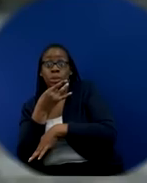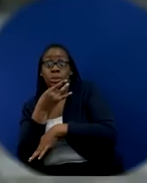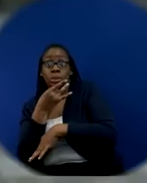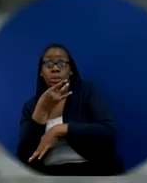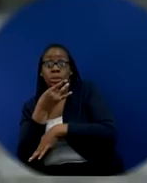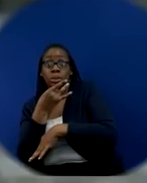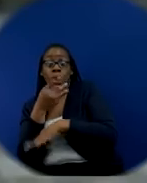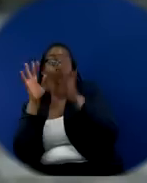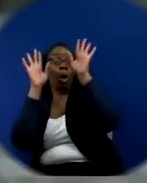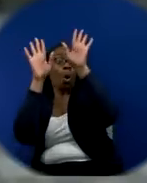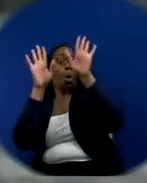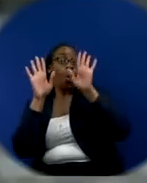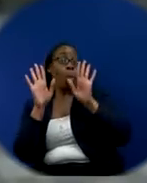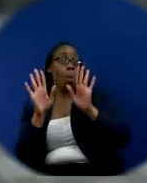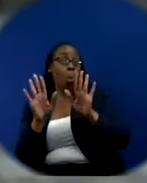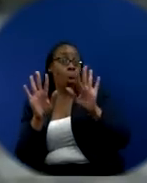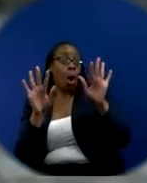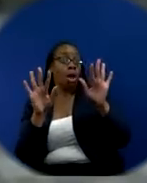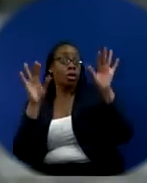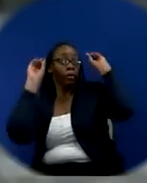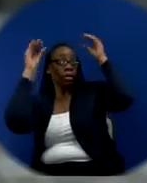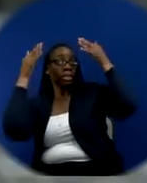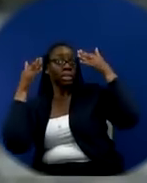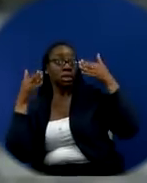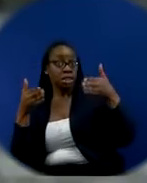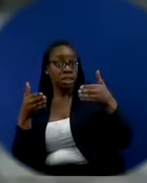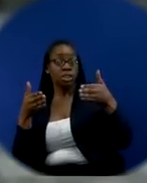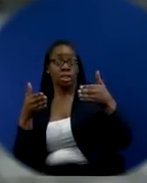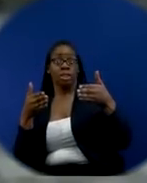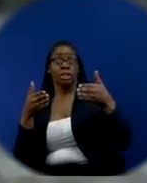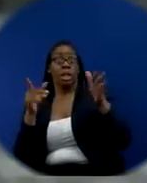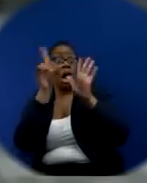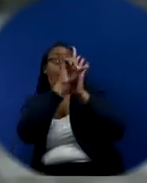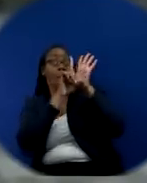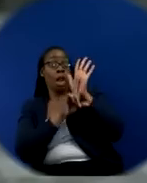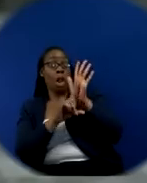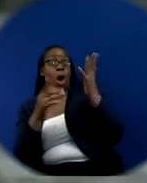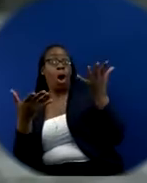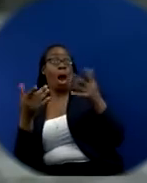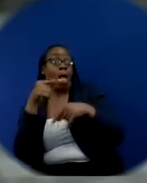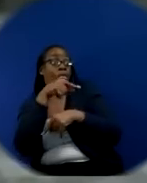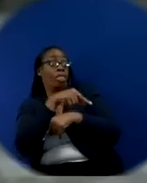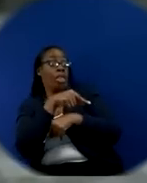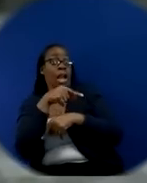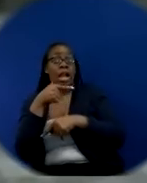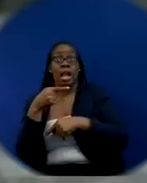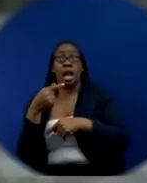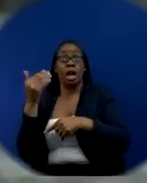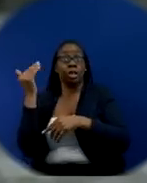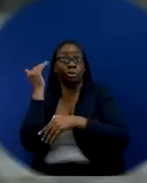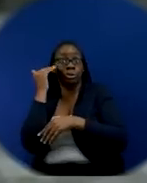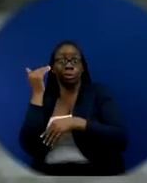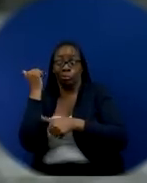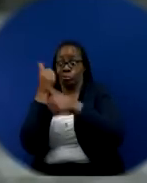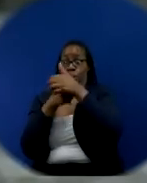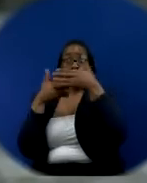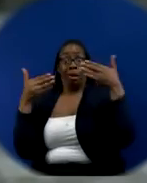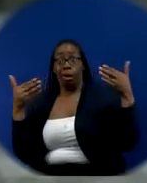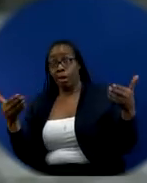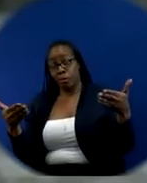the wonderful philosophies and theologies of the law. They thought they knew